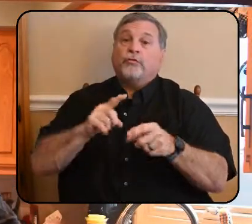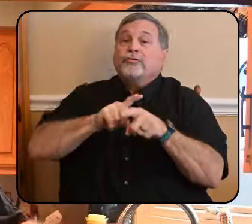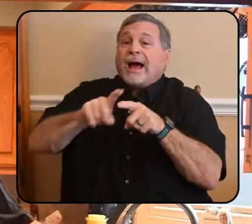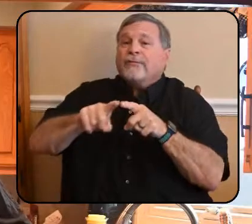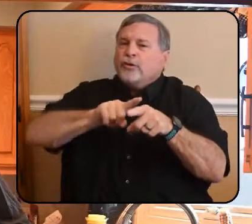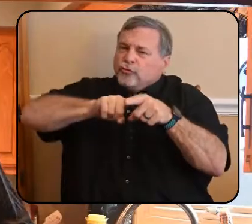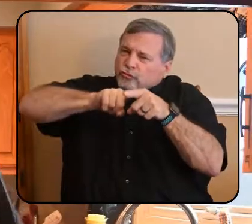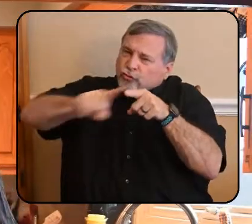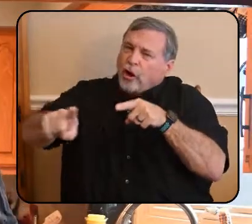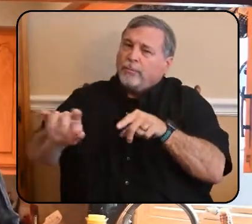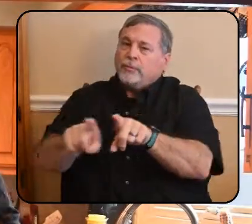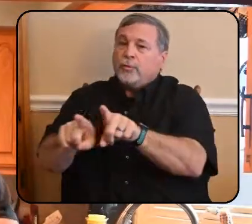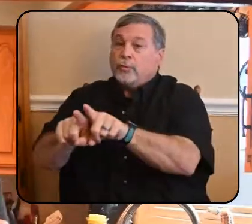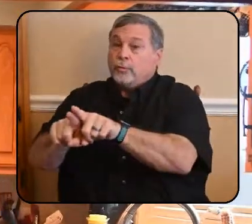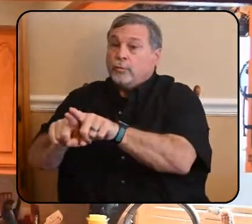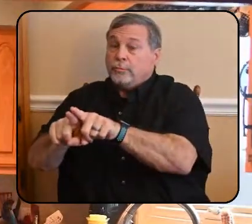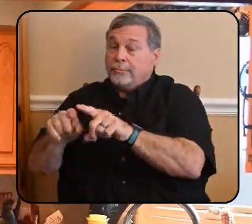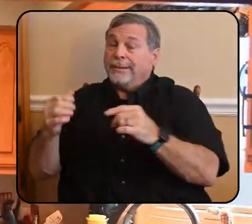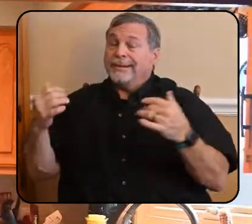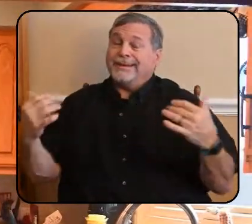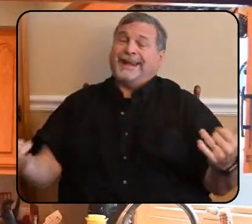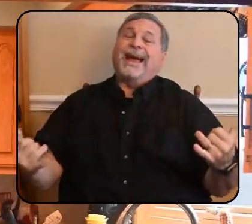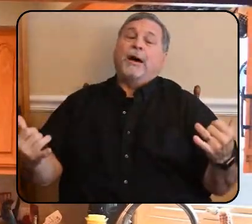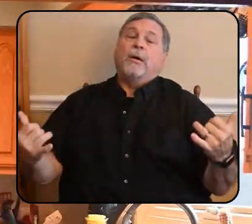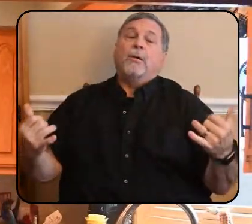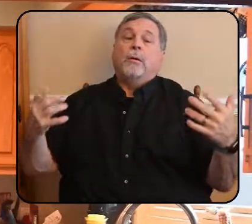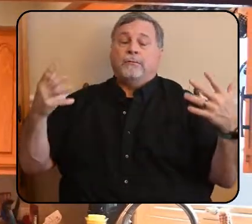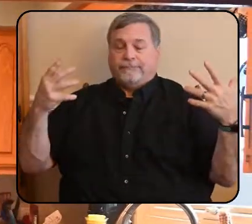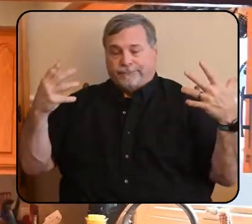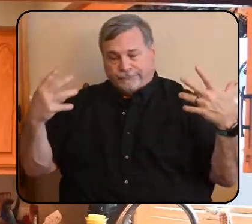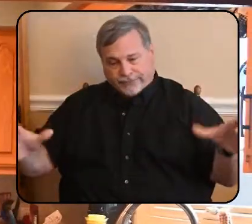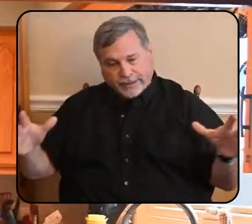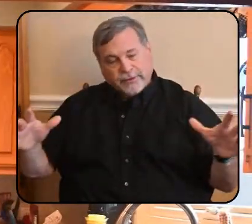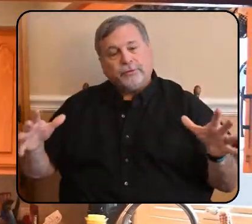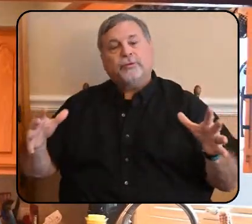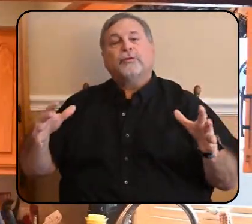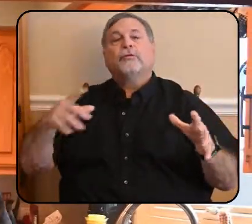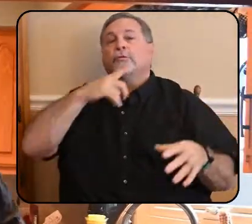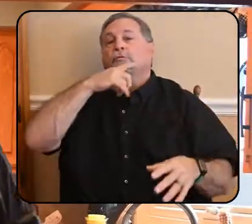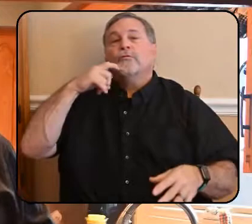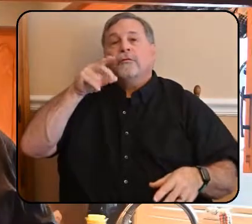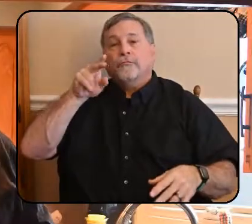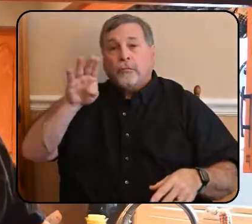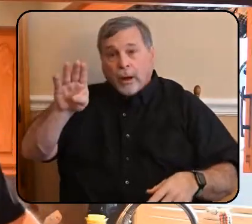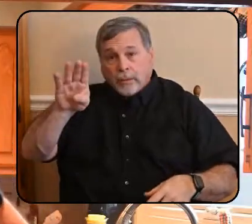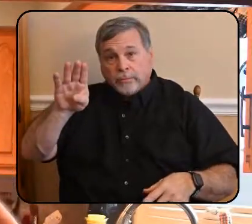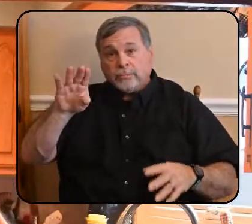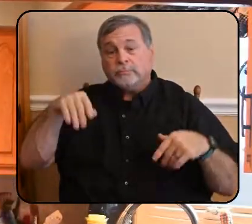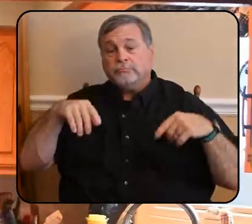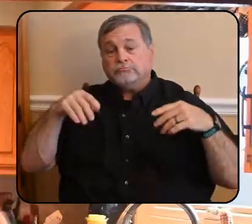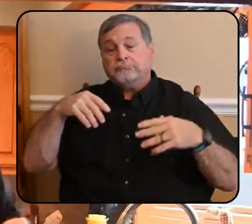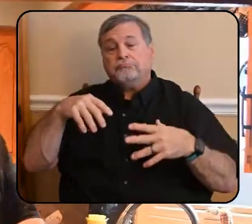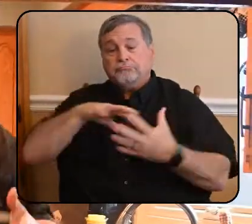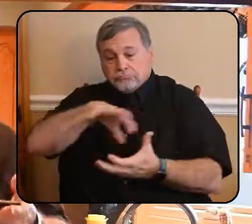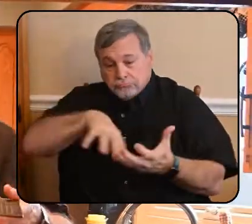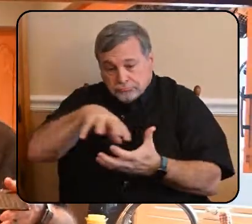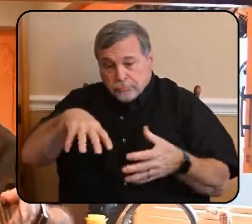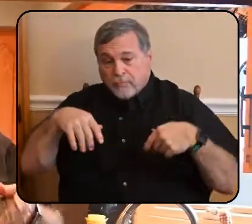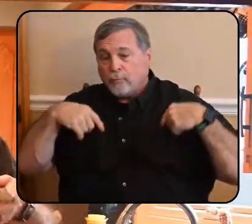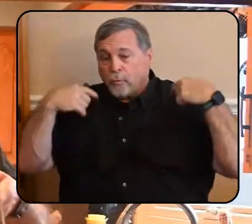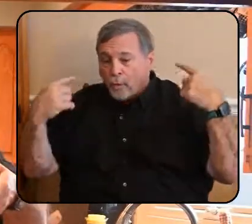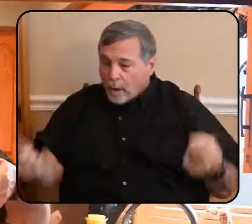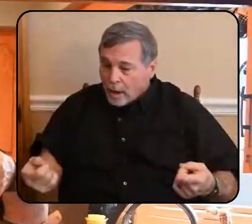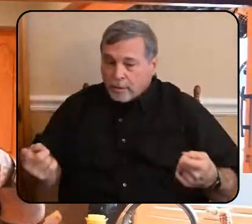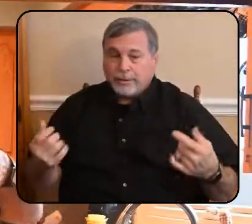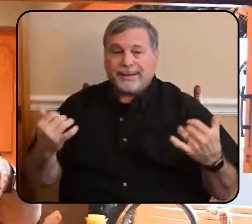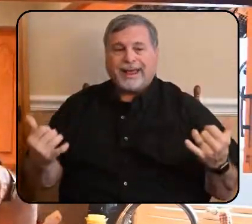So now that we've got the rub on our meat, the meat's been sitting for a while, what we're going to do is we're going to take just a